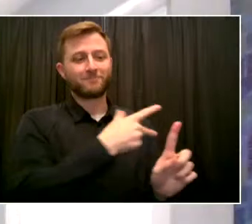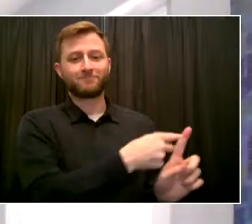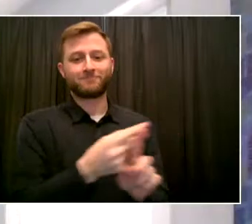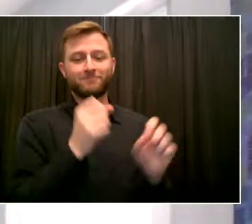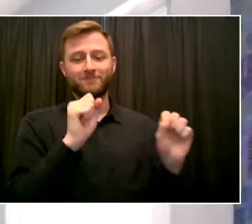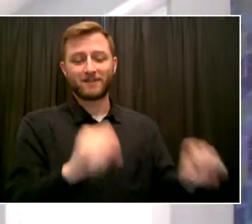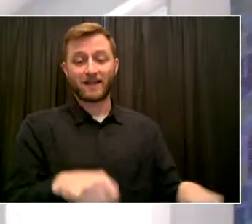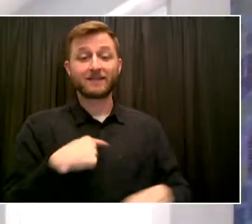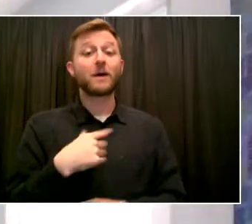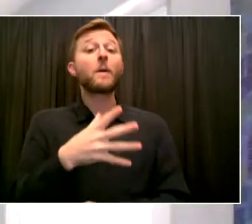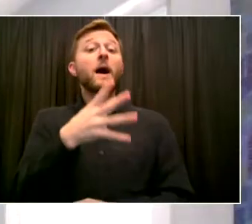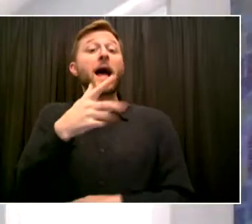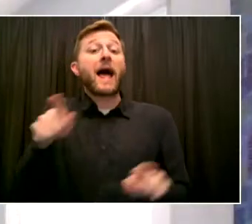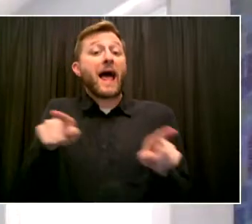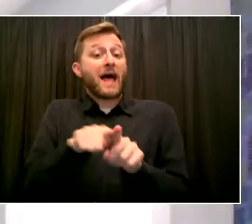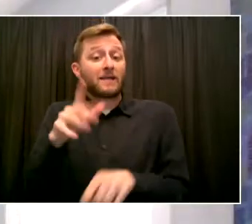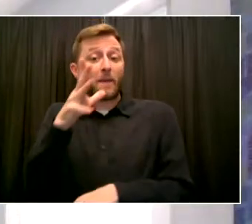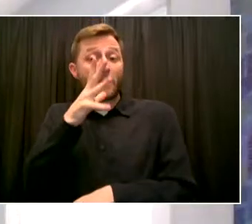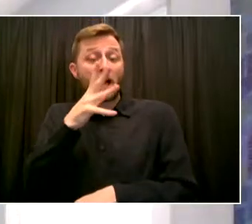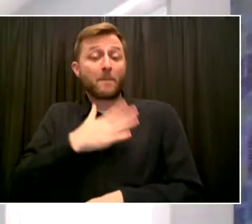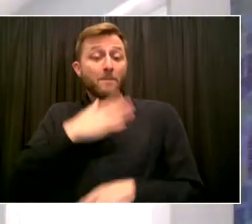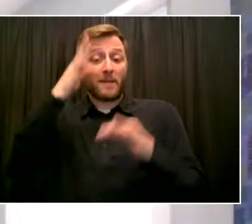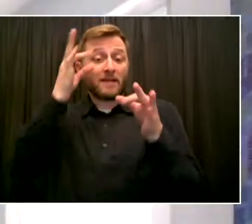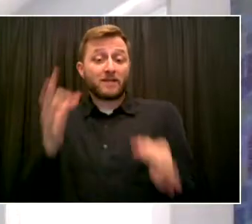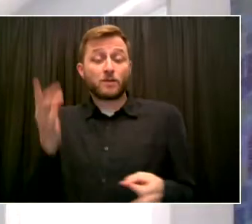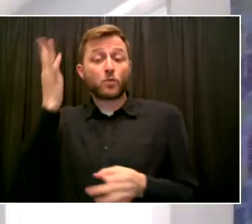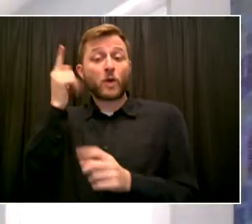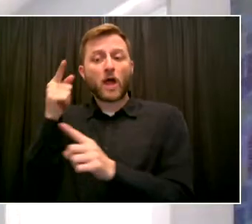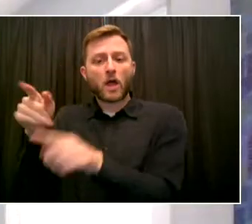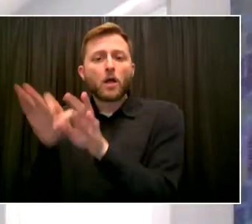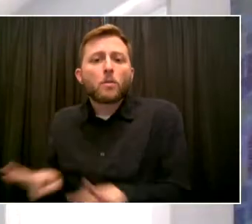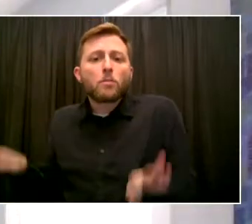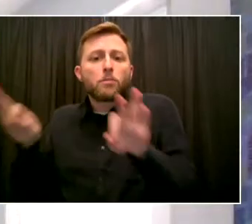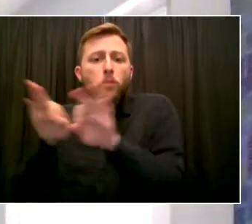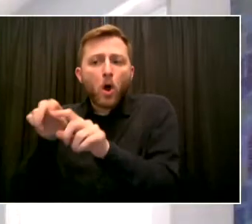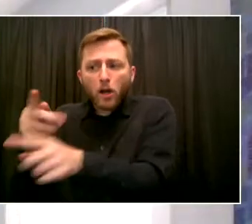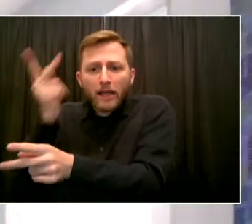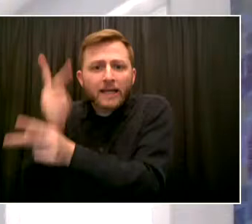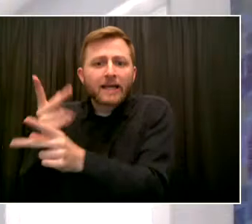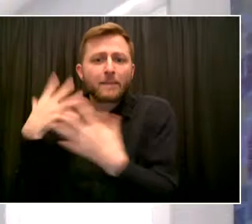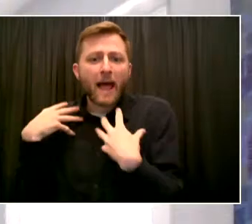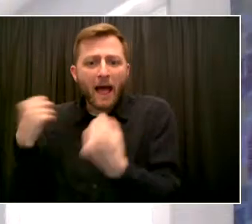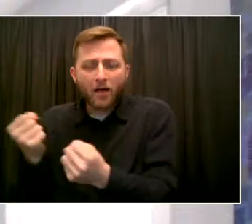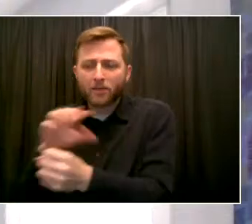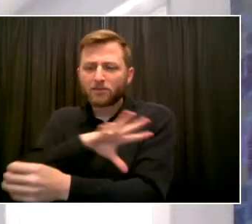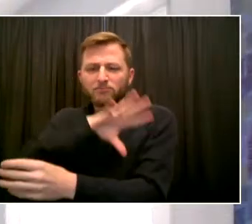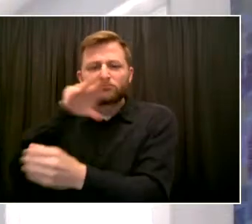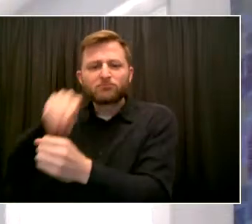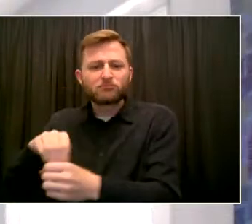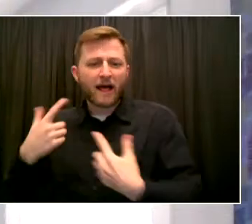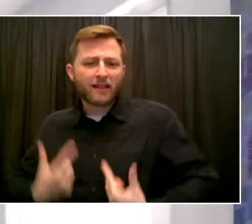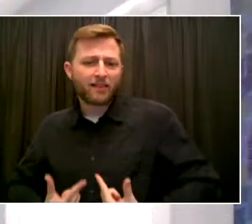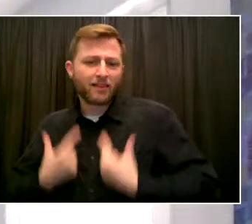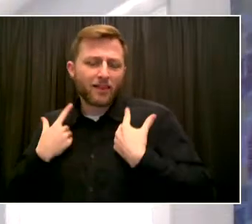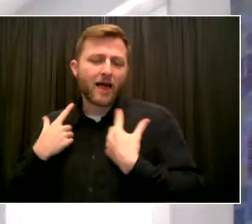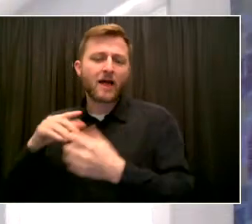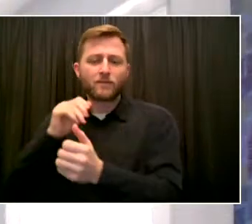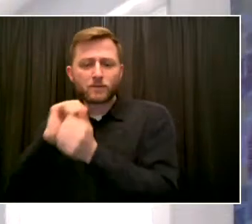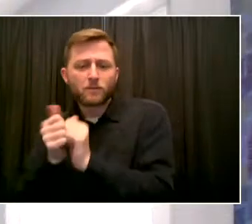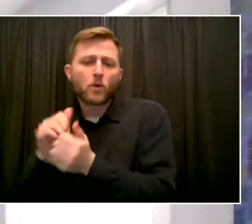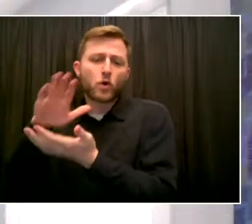for me and for them, for my kids to be healthy and get back to doing all the things they enjoy. And that's the advice I've been giving to parents as